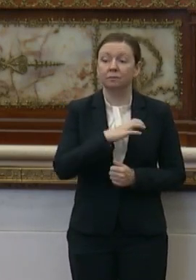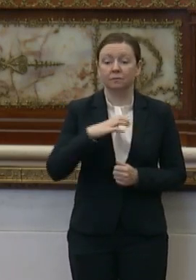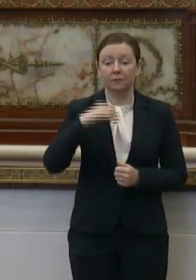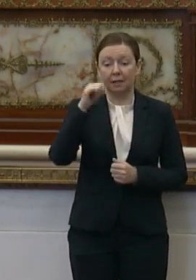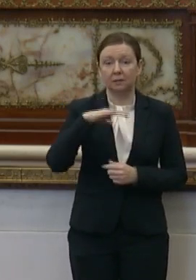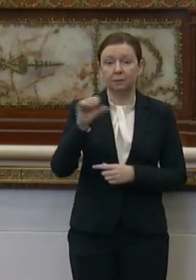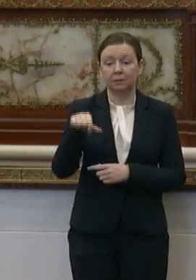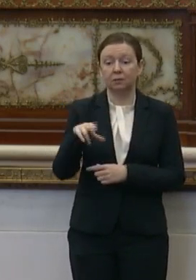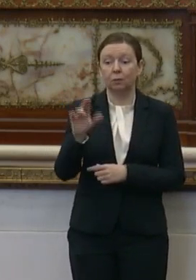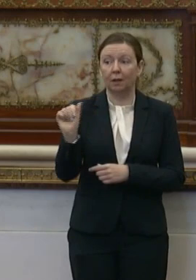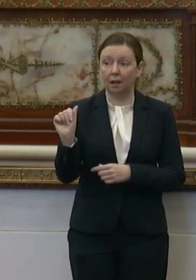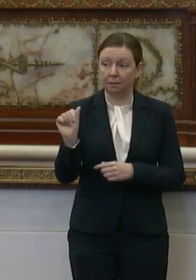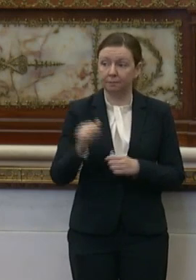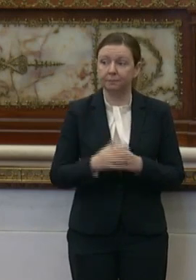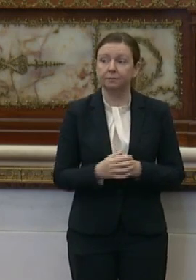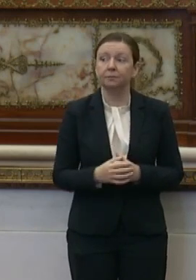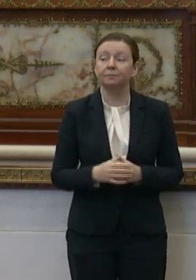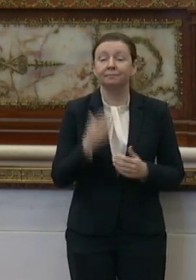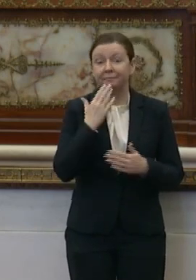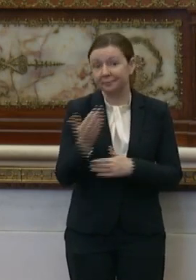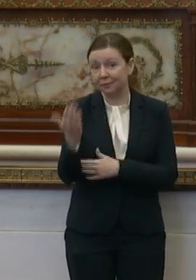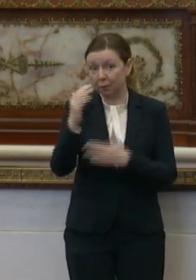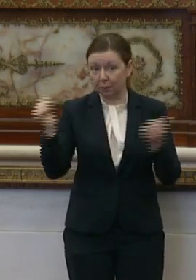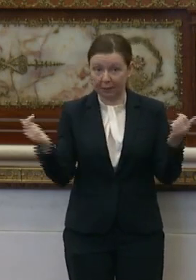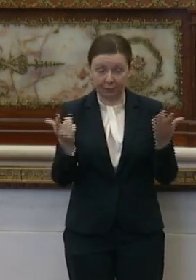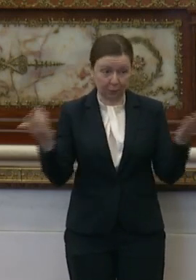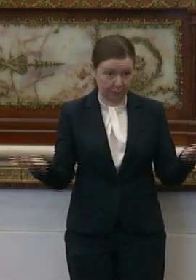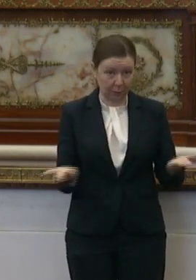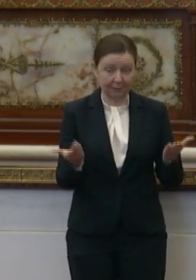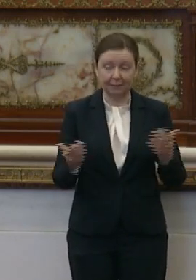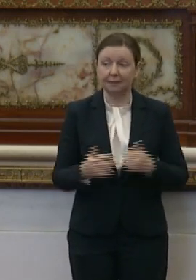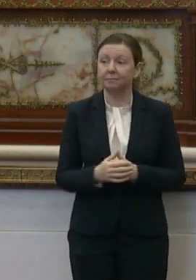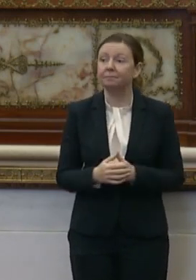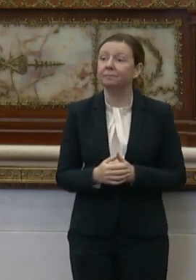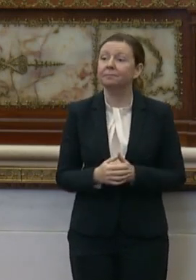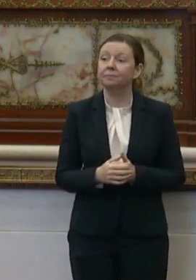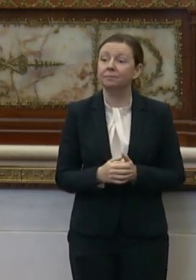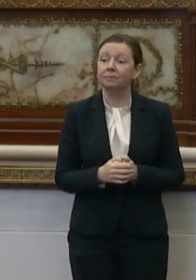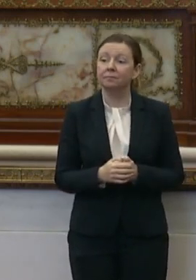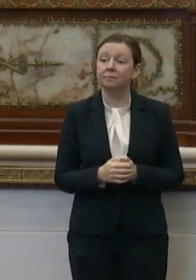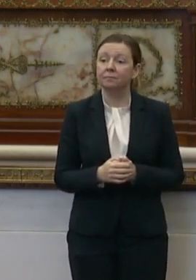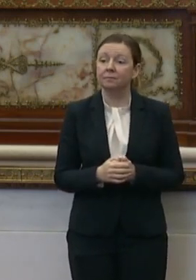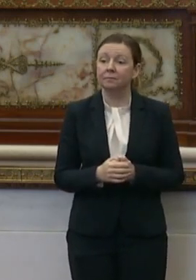Councilman Squilla. Good morning, everyone. Present. Morning.